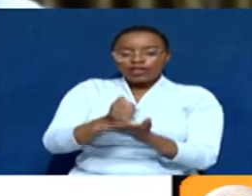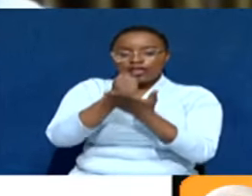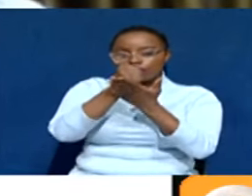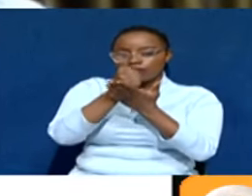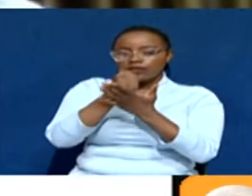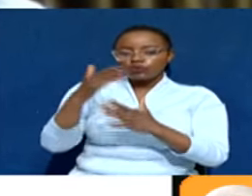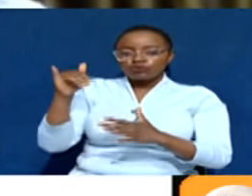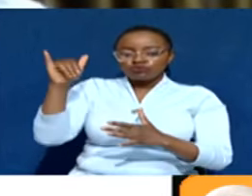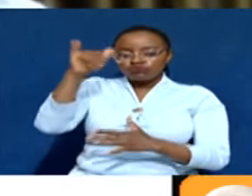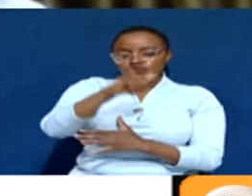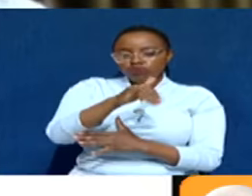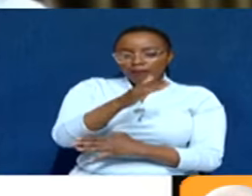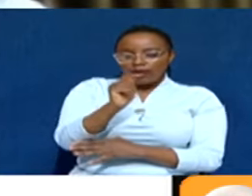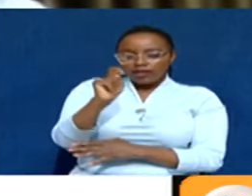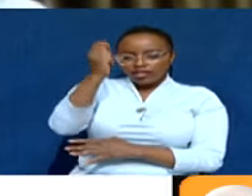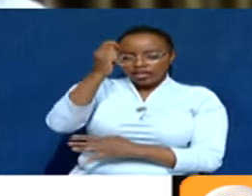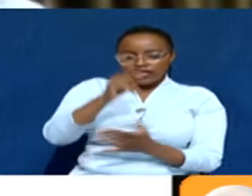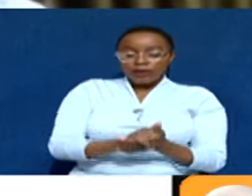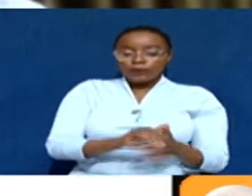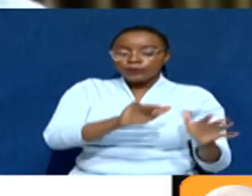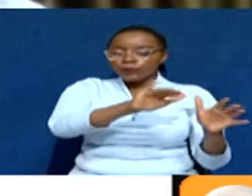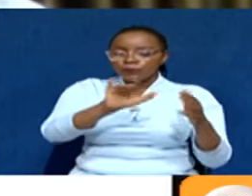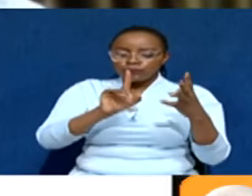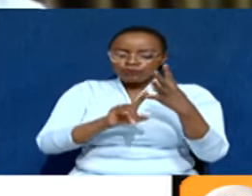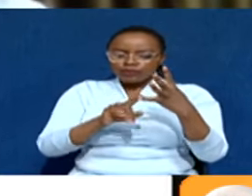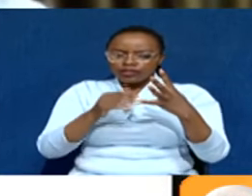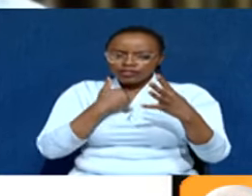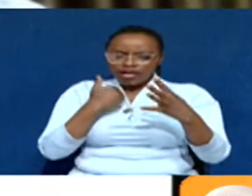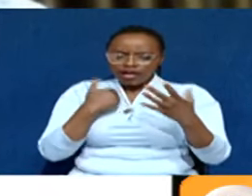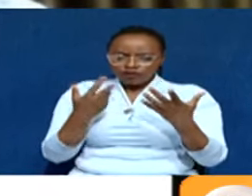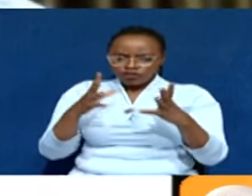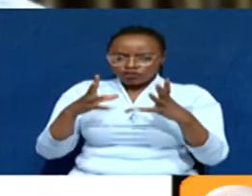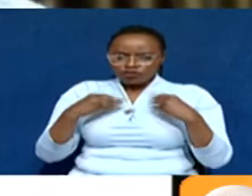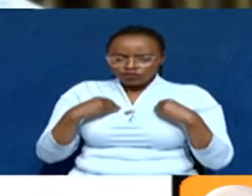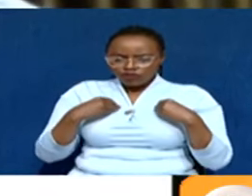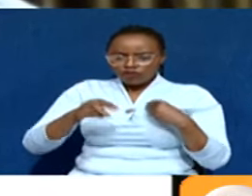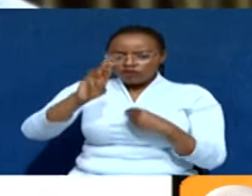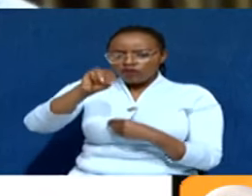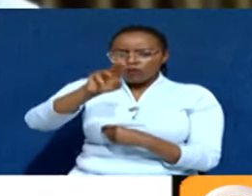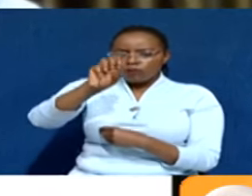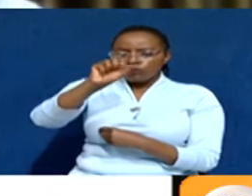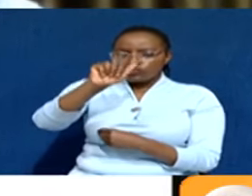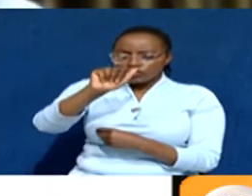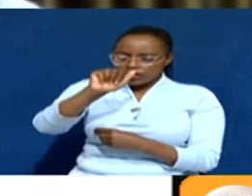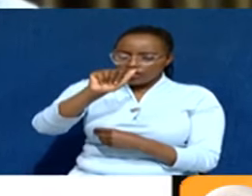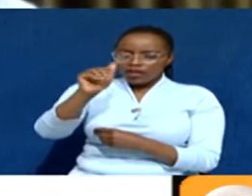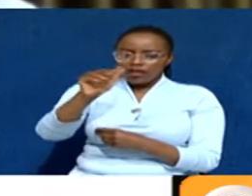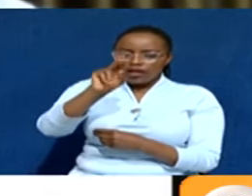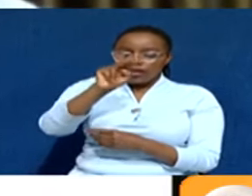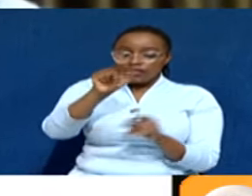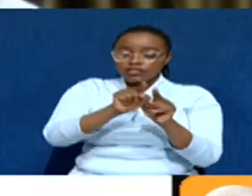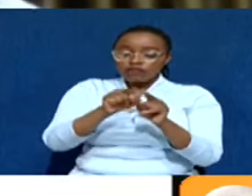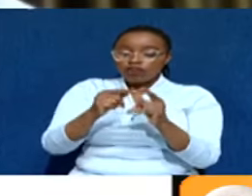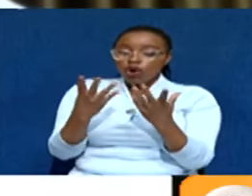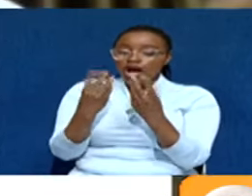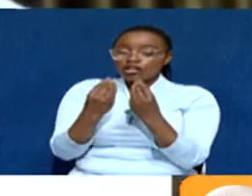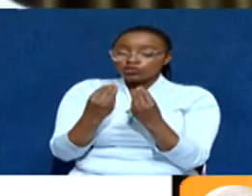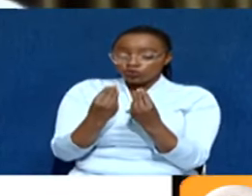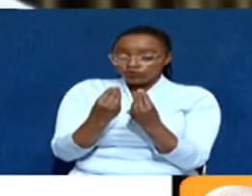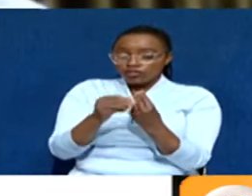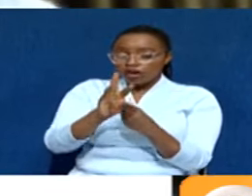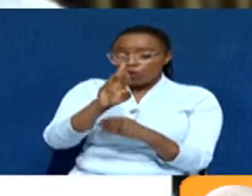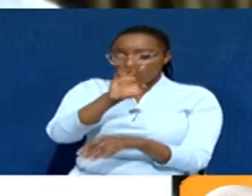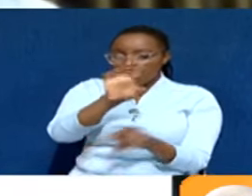to come back home. Then we also came up, embraced the MusaNet, which is a platform or a software that